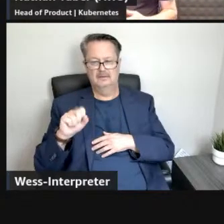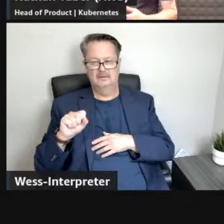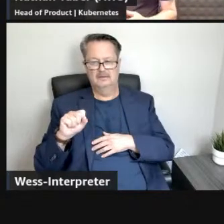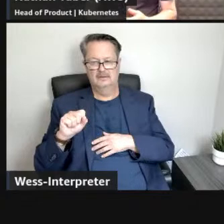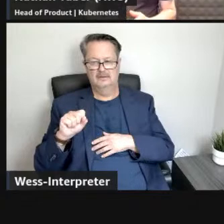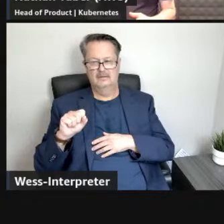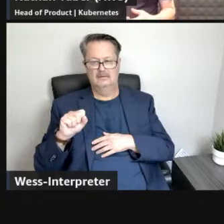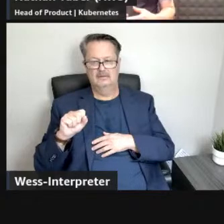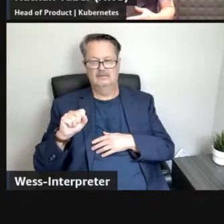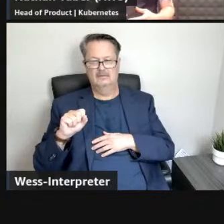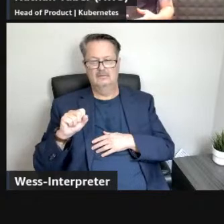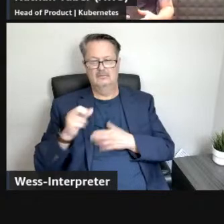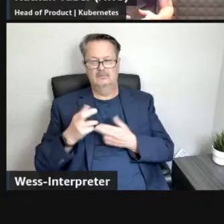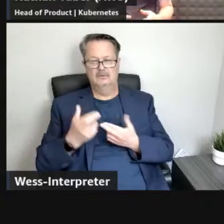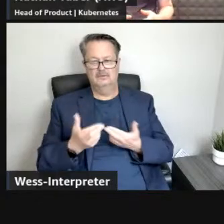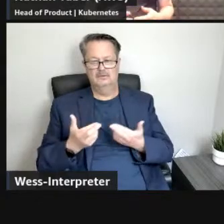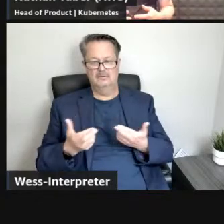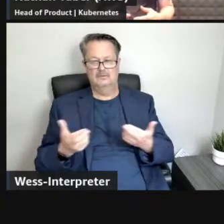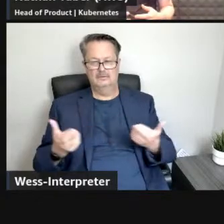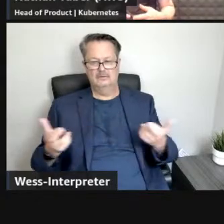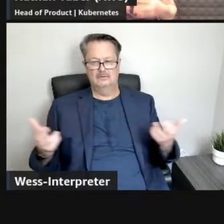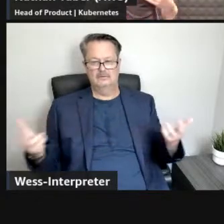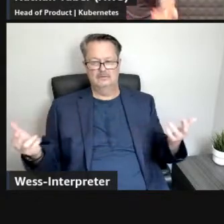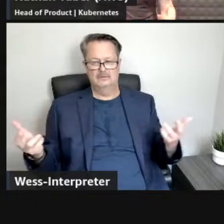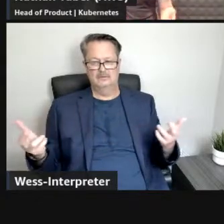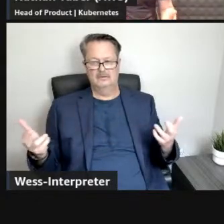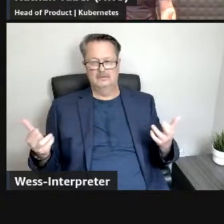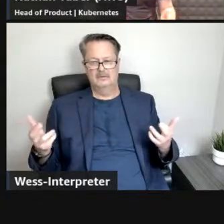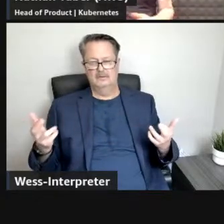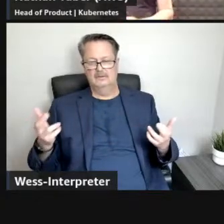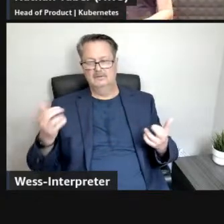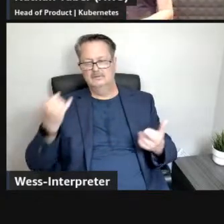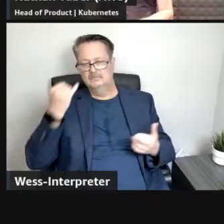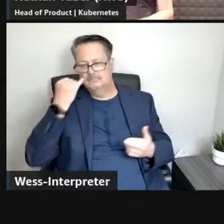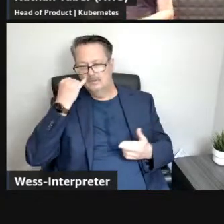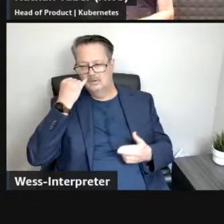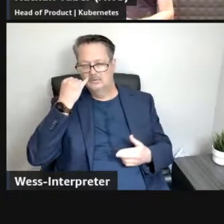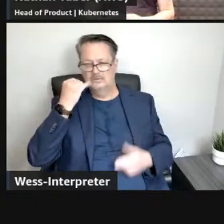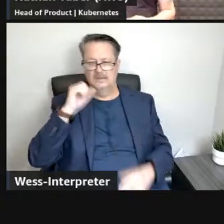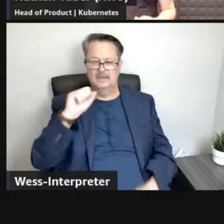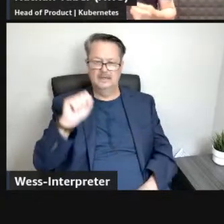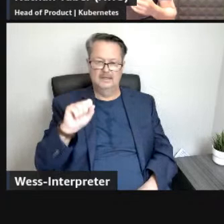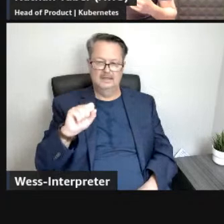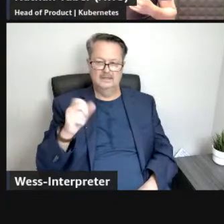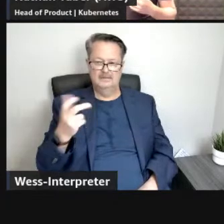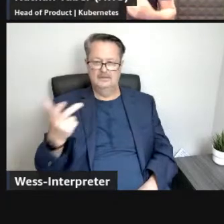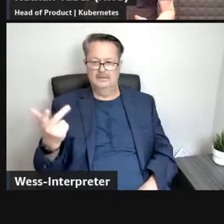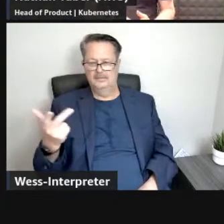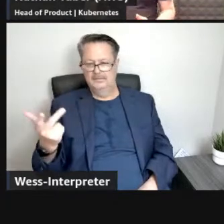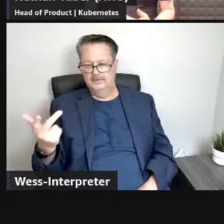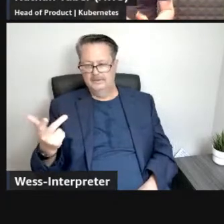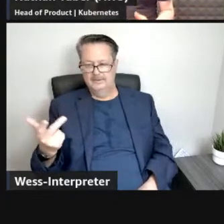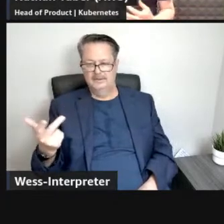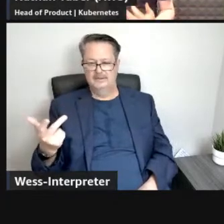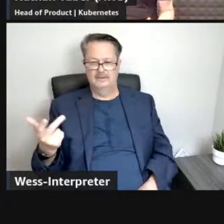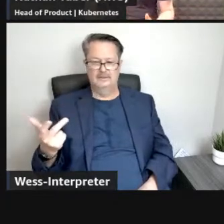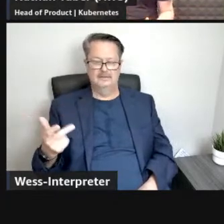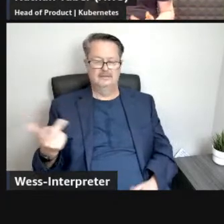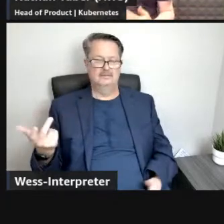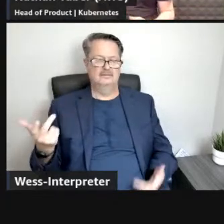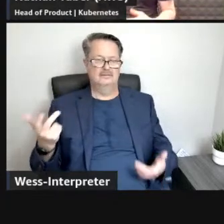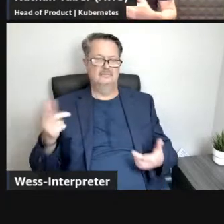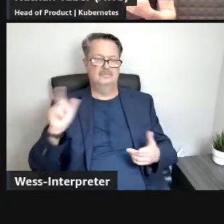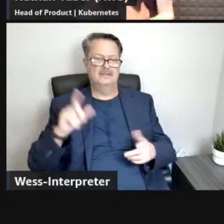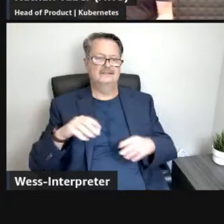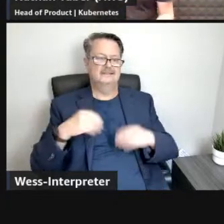write data out to, say, an S3 bucket, then you need to give that application IAM permission